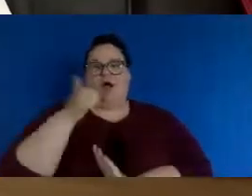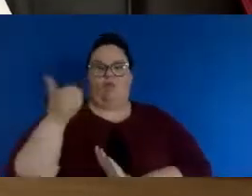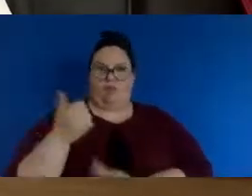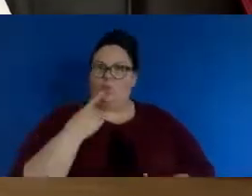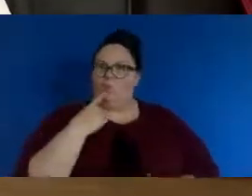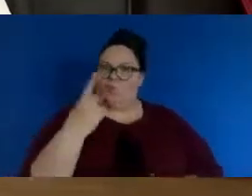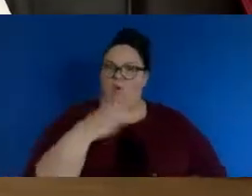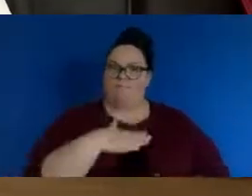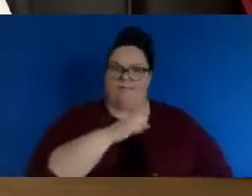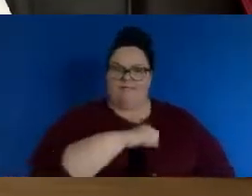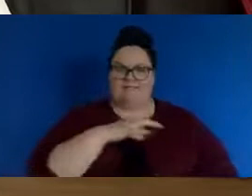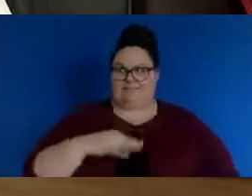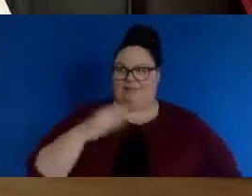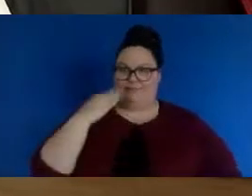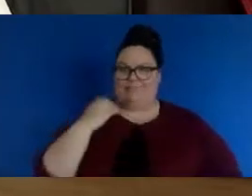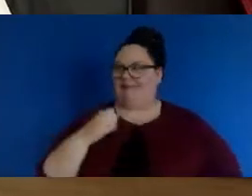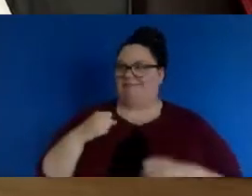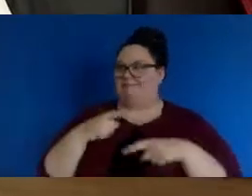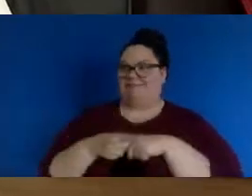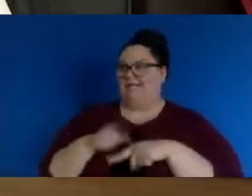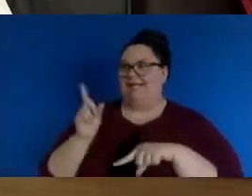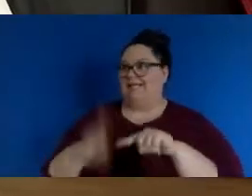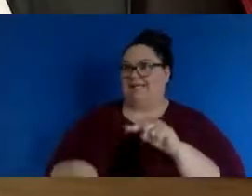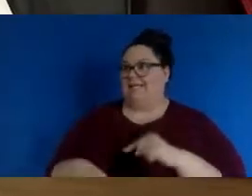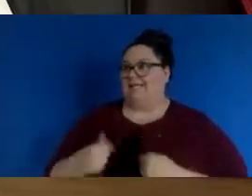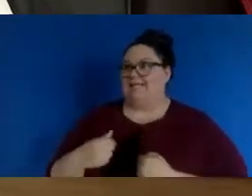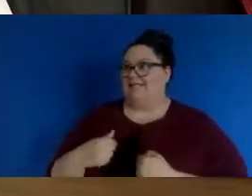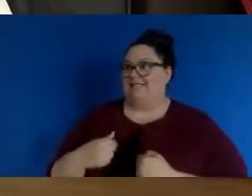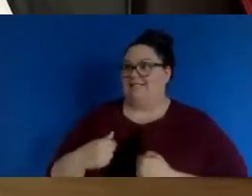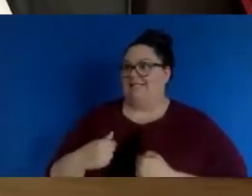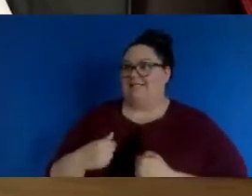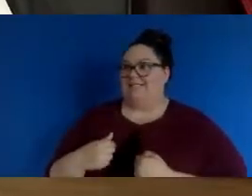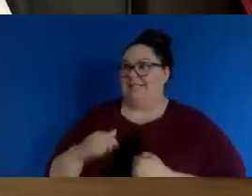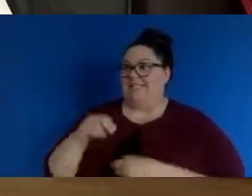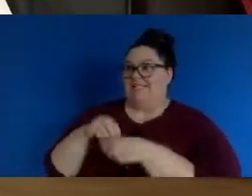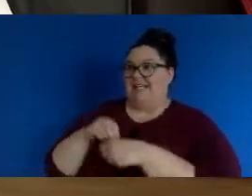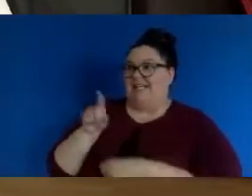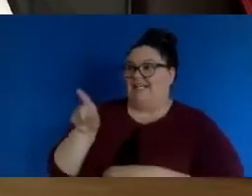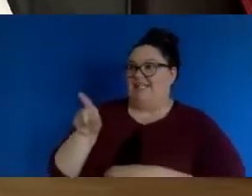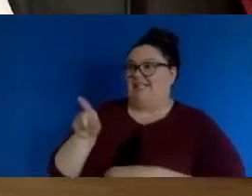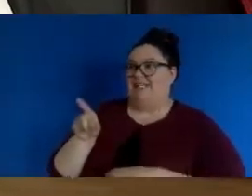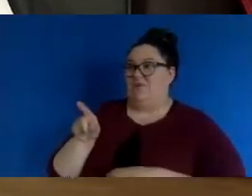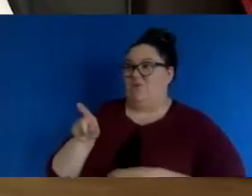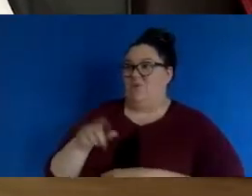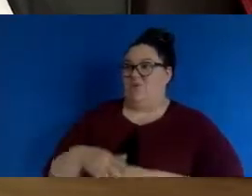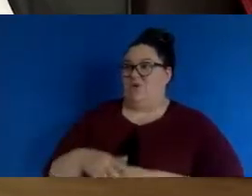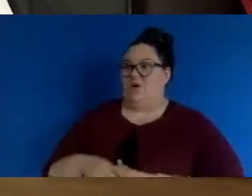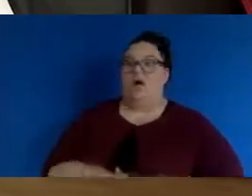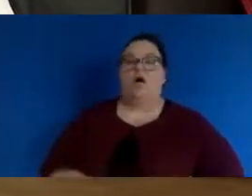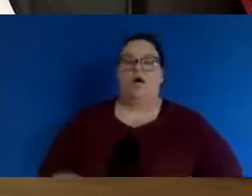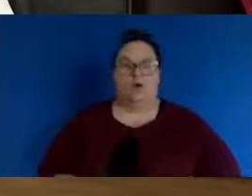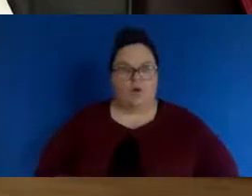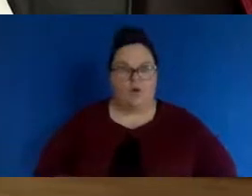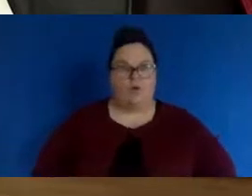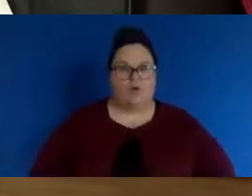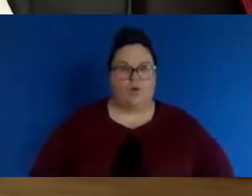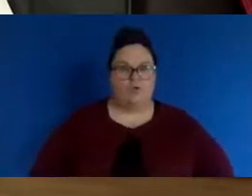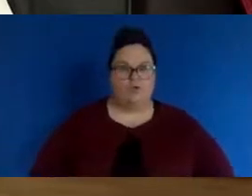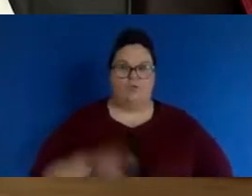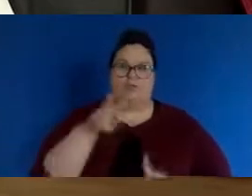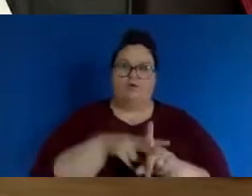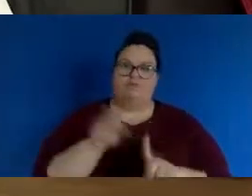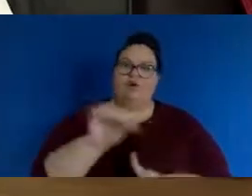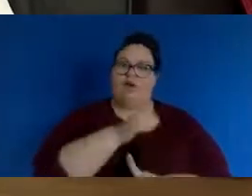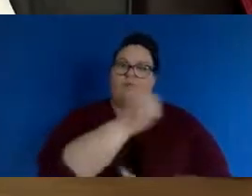of my staff recently. They went to get one of the vaccines and were turned away because they did have a contraindication and were rebooked for another